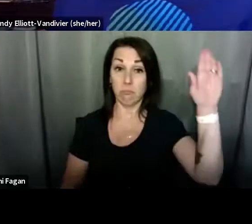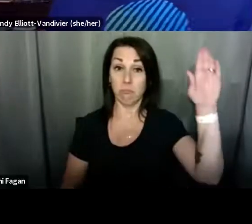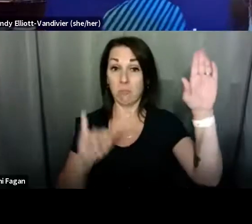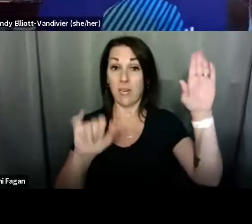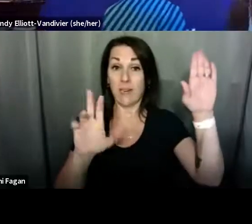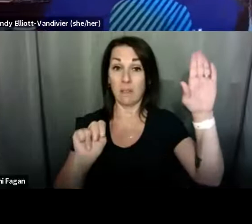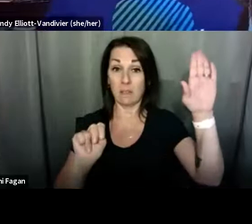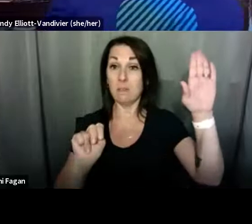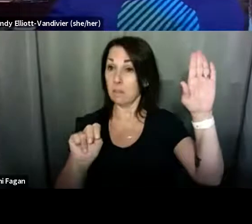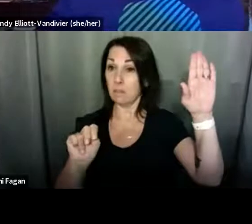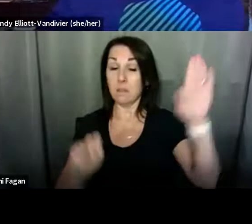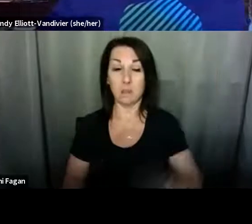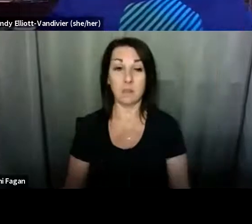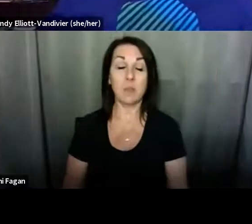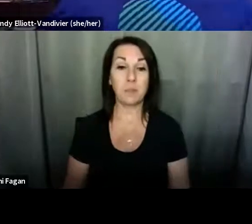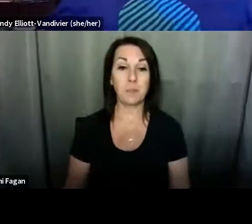this real quick.